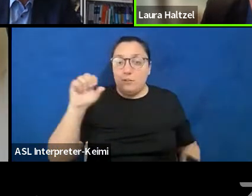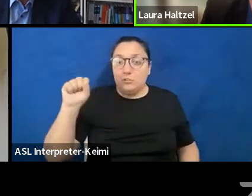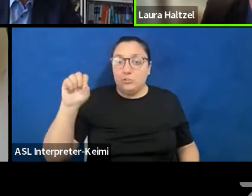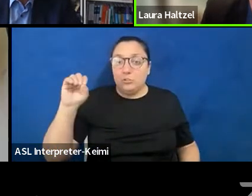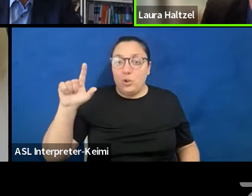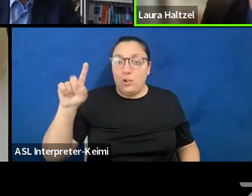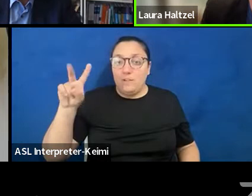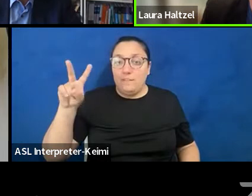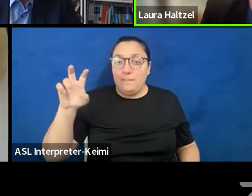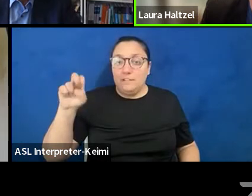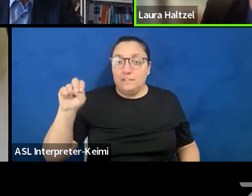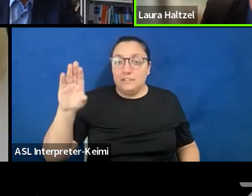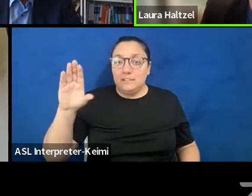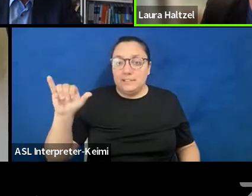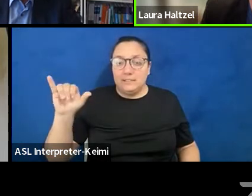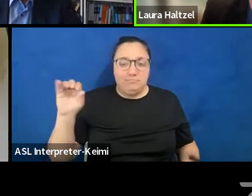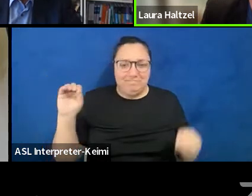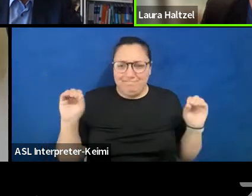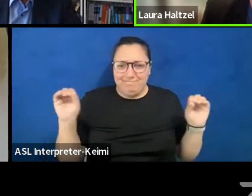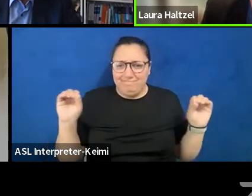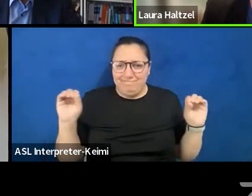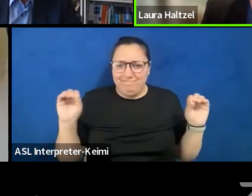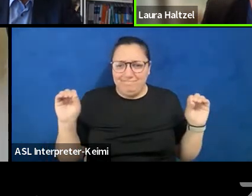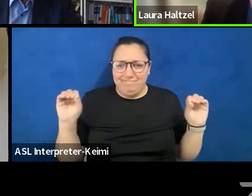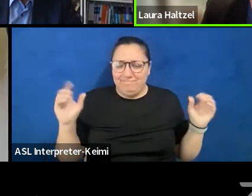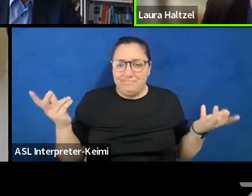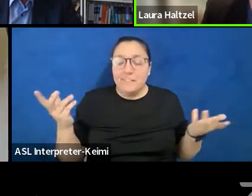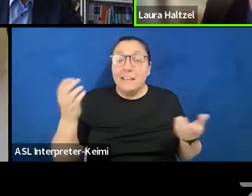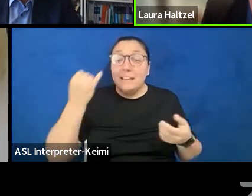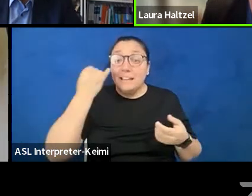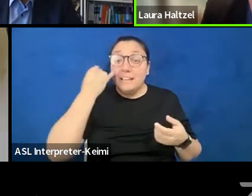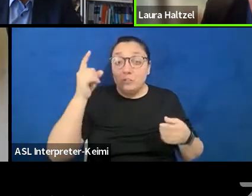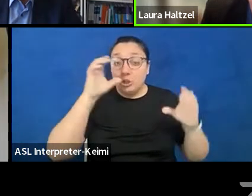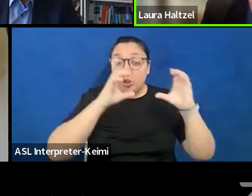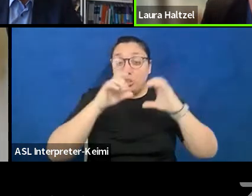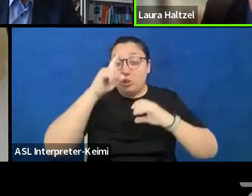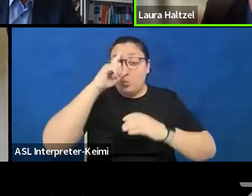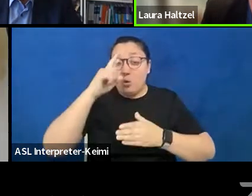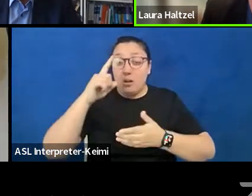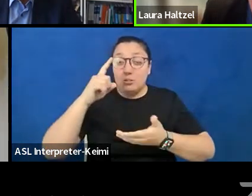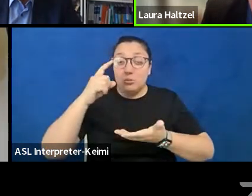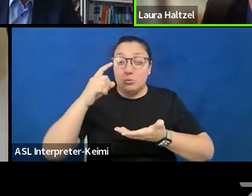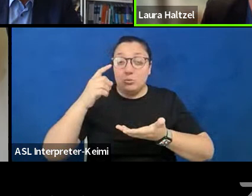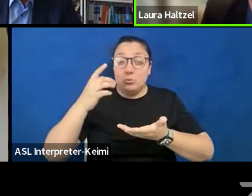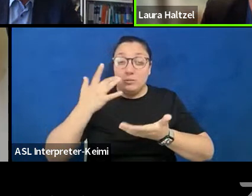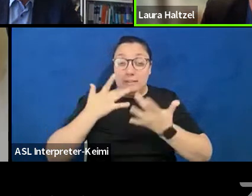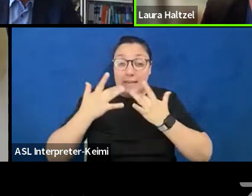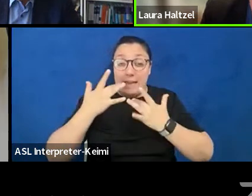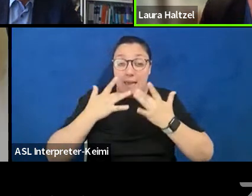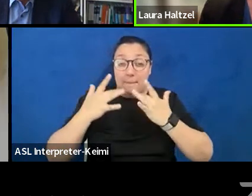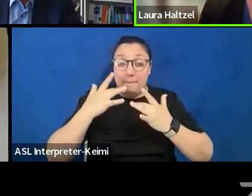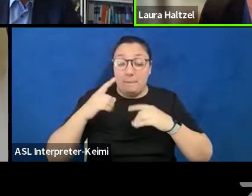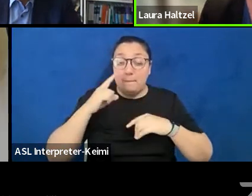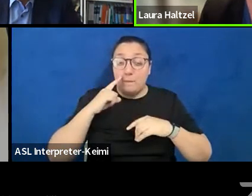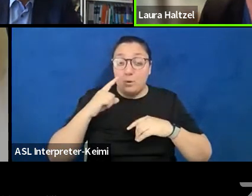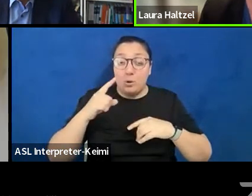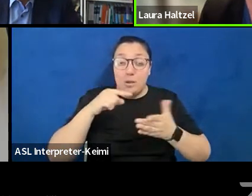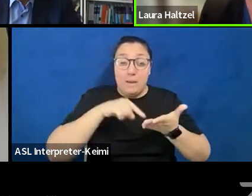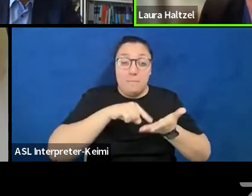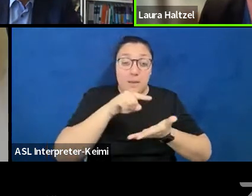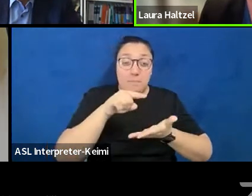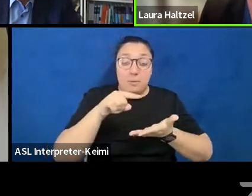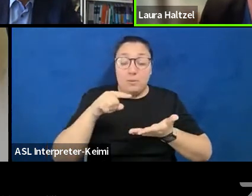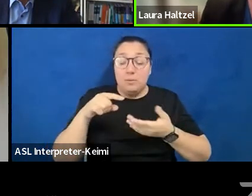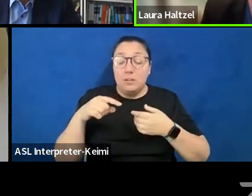And so if you're looking to fill the gap between the payable benefits and scheduled benefits, just increasing the